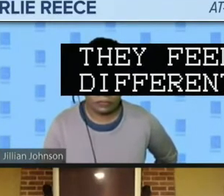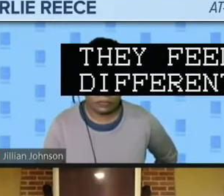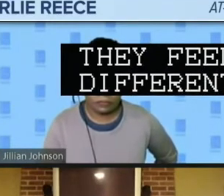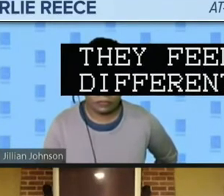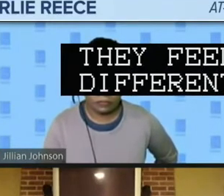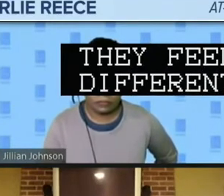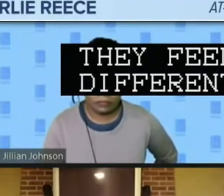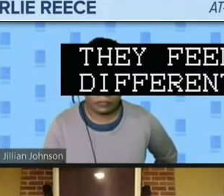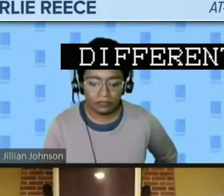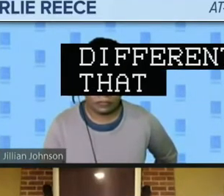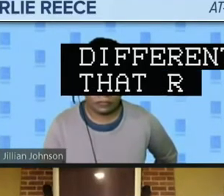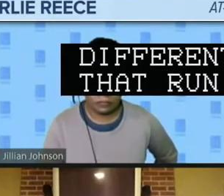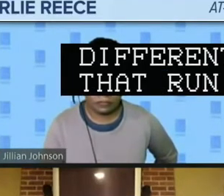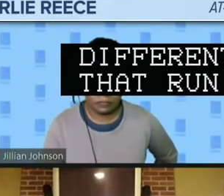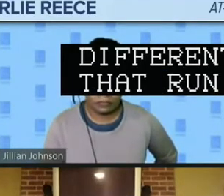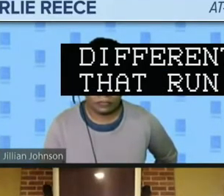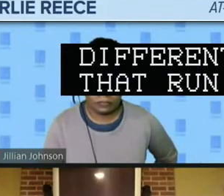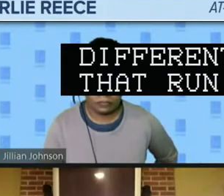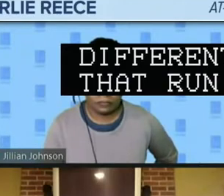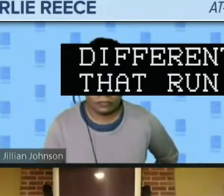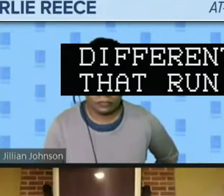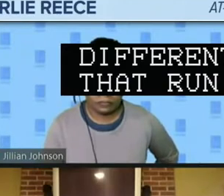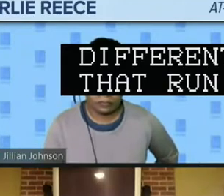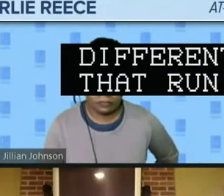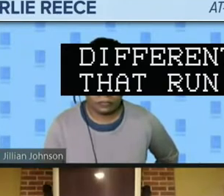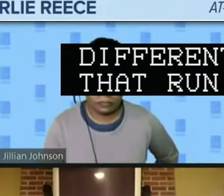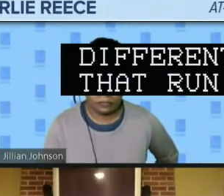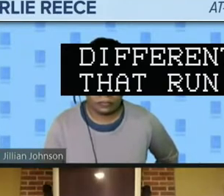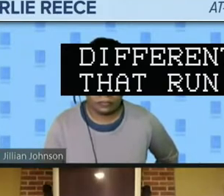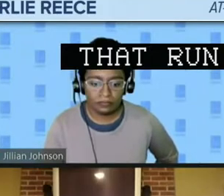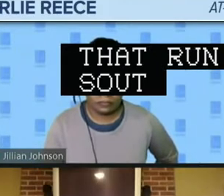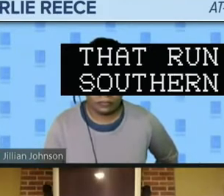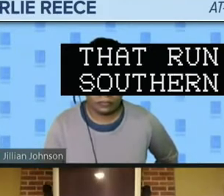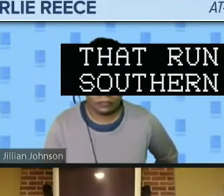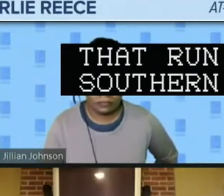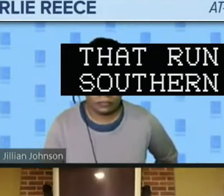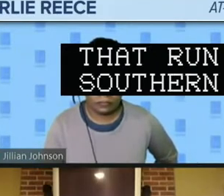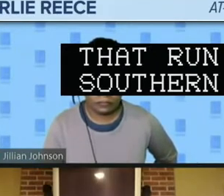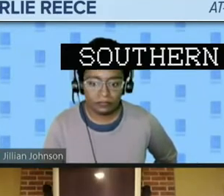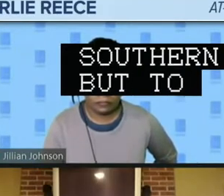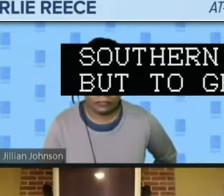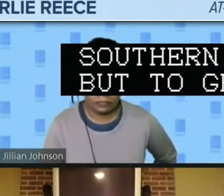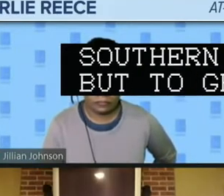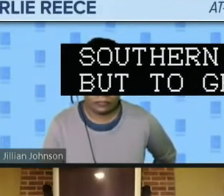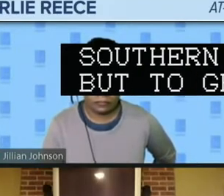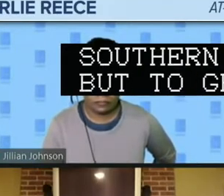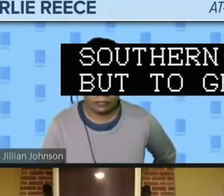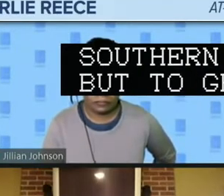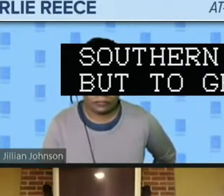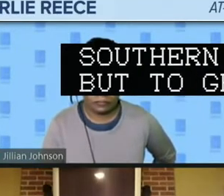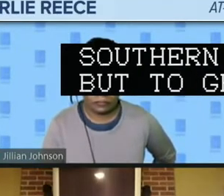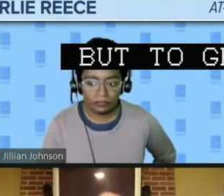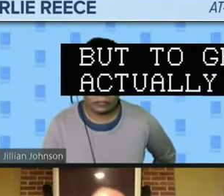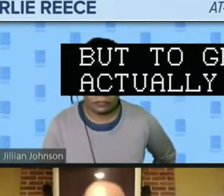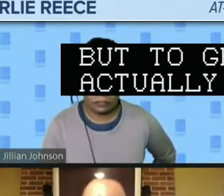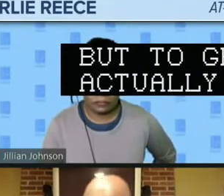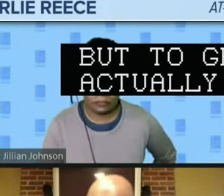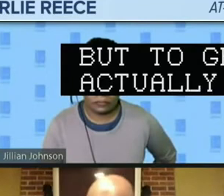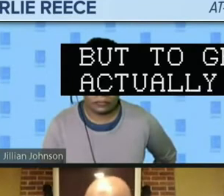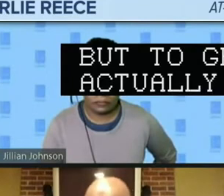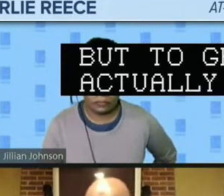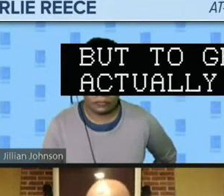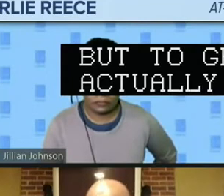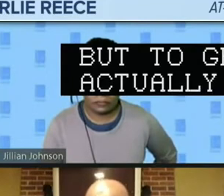eastward through that southern part of the property. But to get there, there's actually a portion that runs parallel to the western edge of